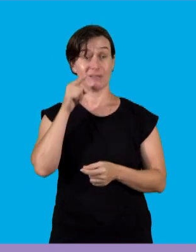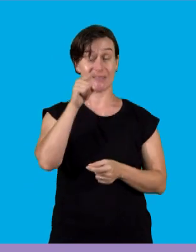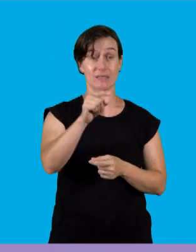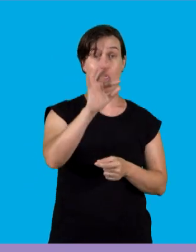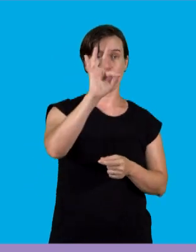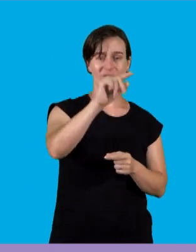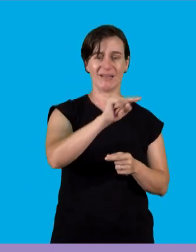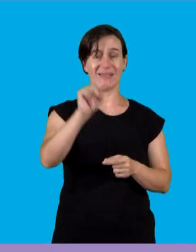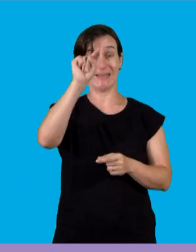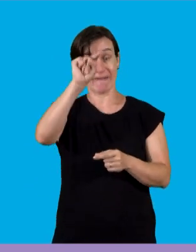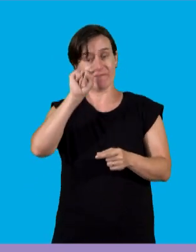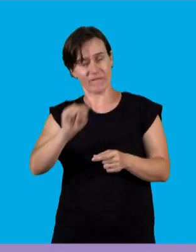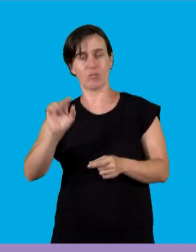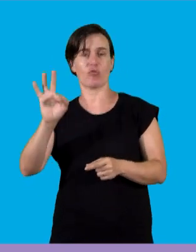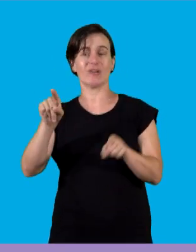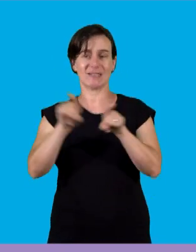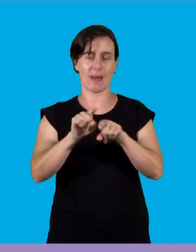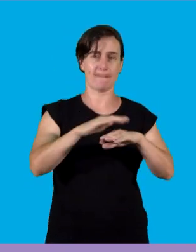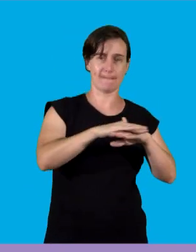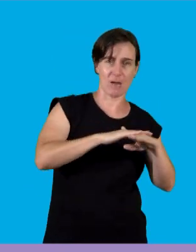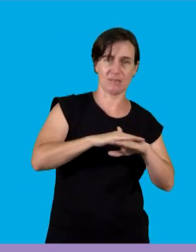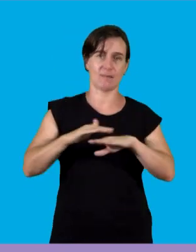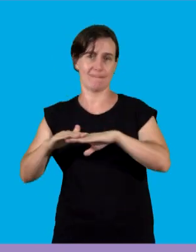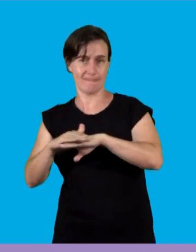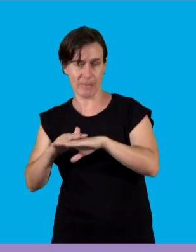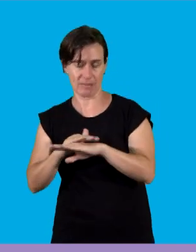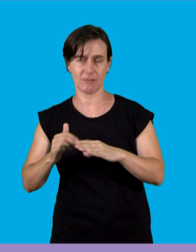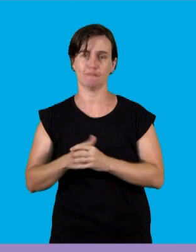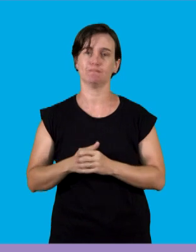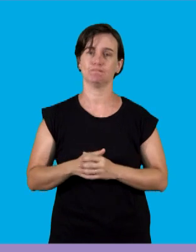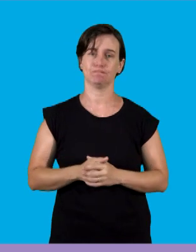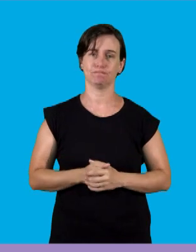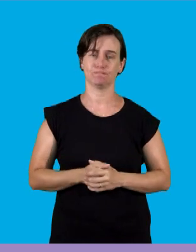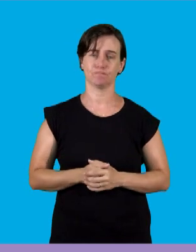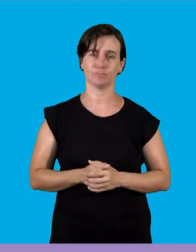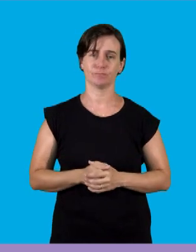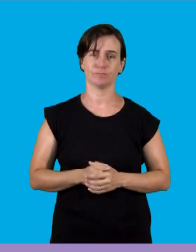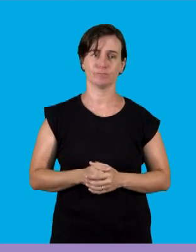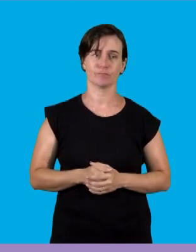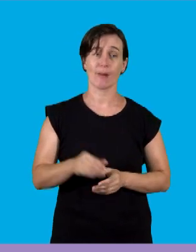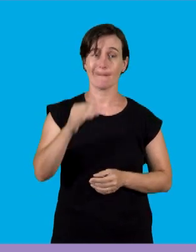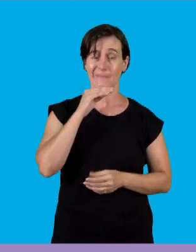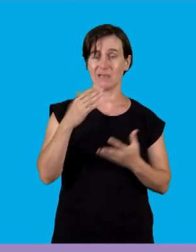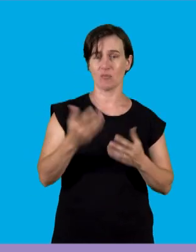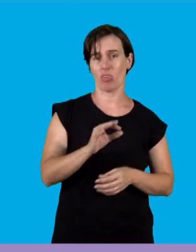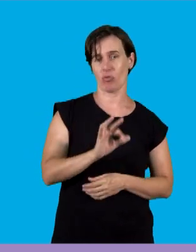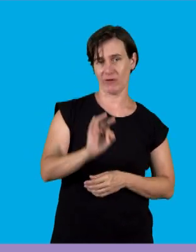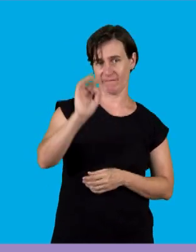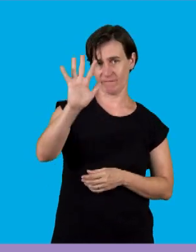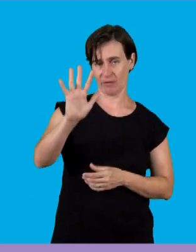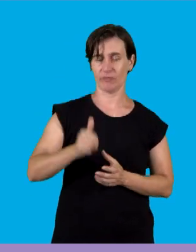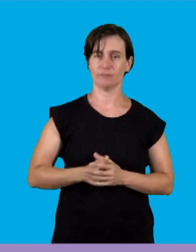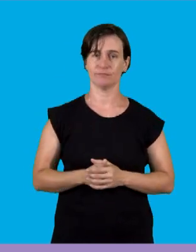the base is the same of these powers and we are dividing these powers. So that's going to give us a 3